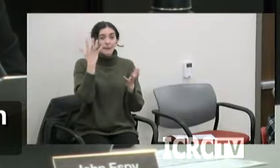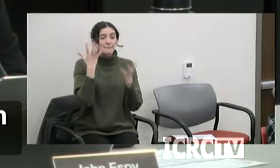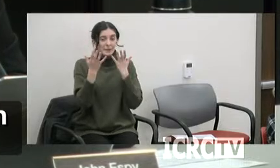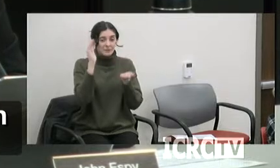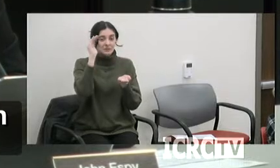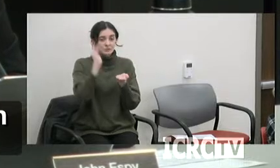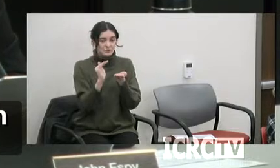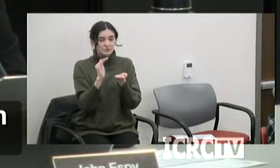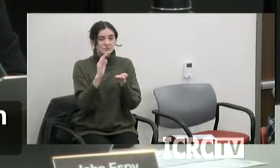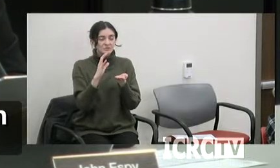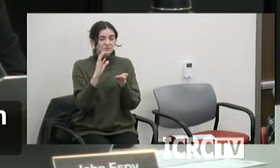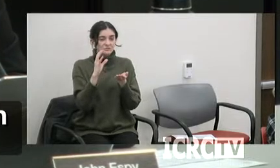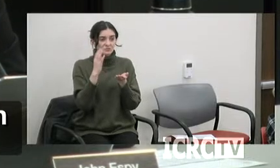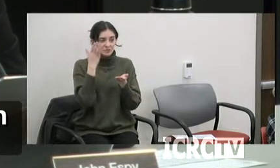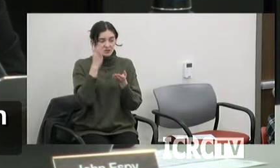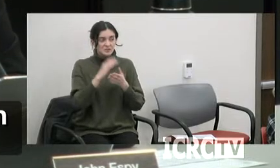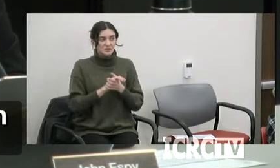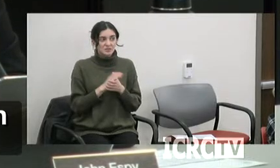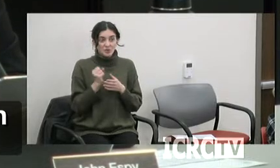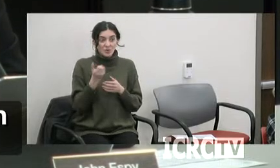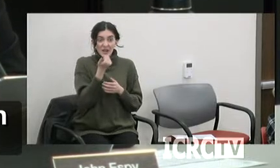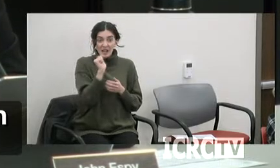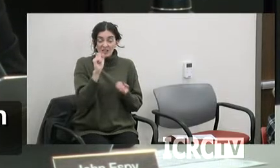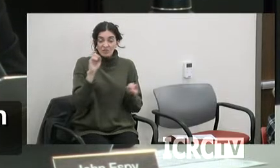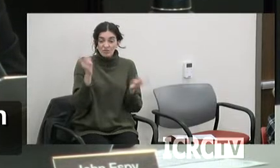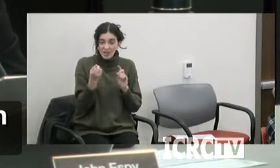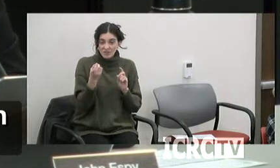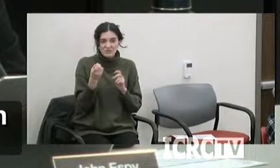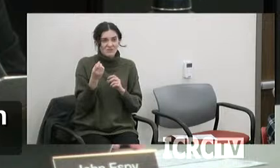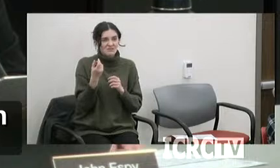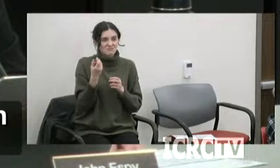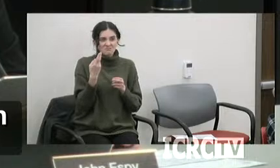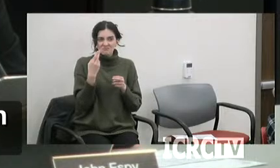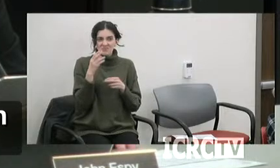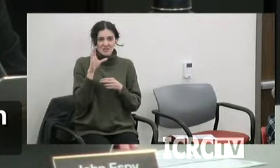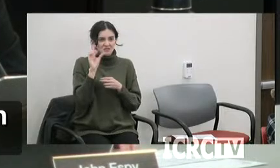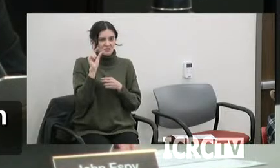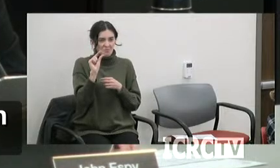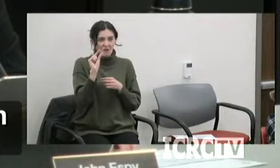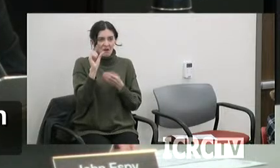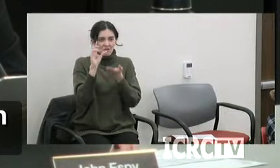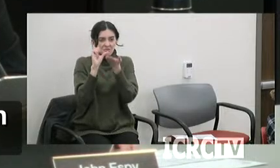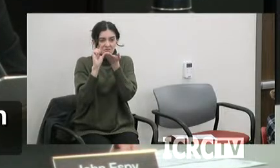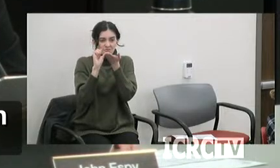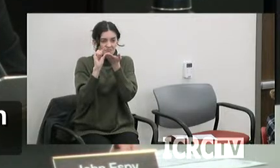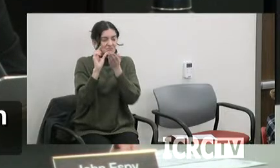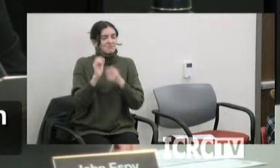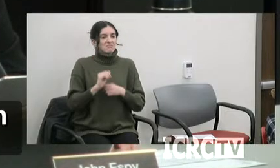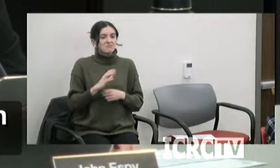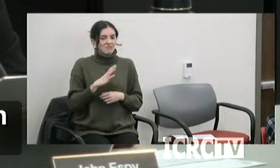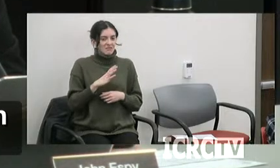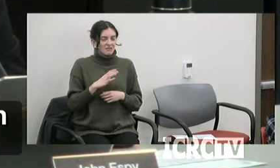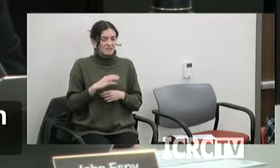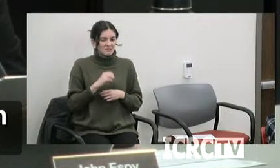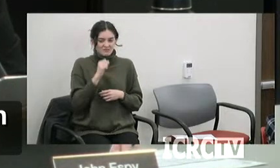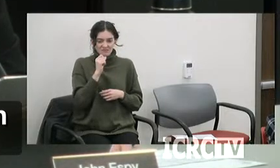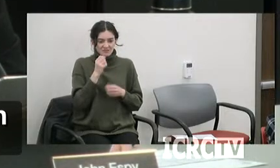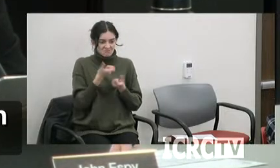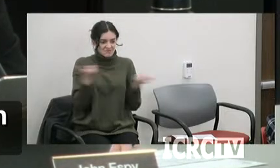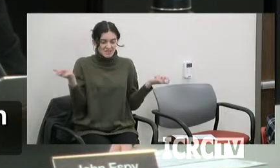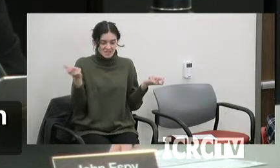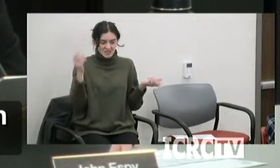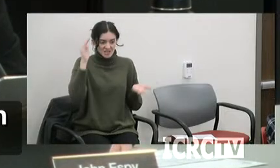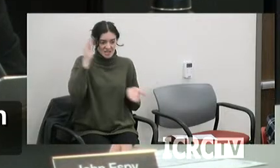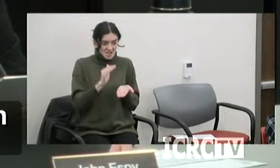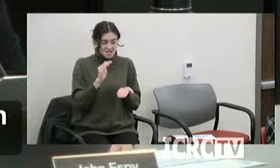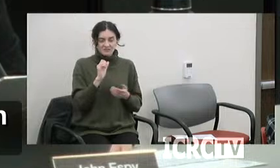revenue changes would be fairly small to the district. Okay. And I can tell you